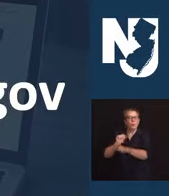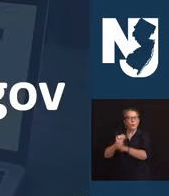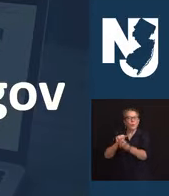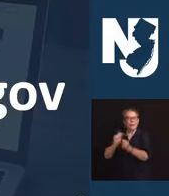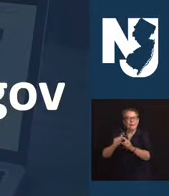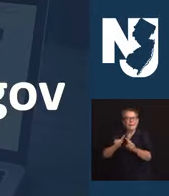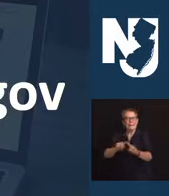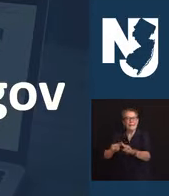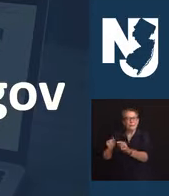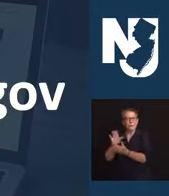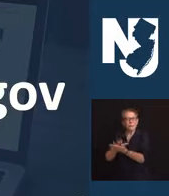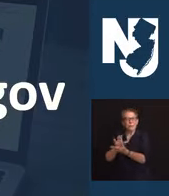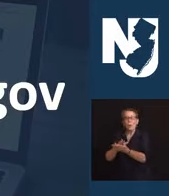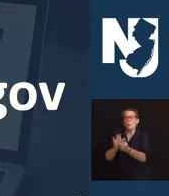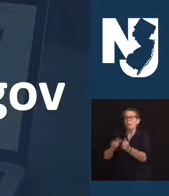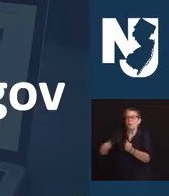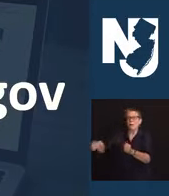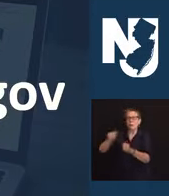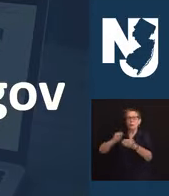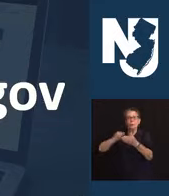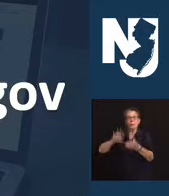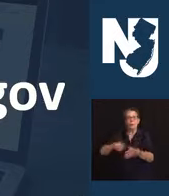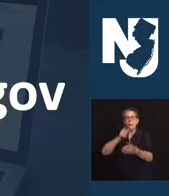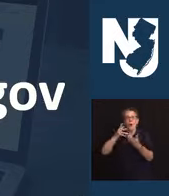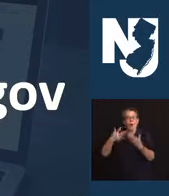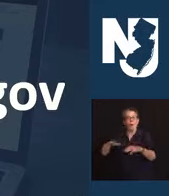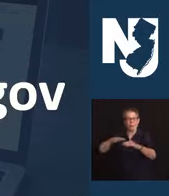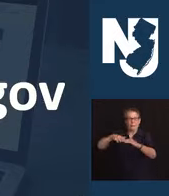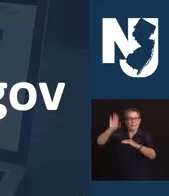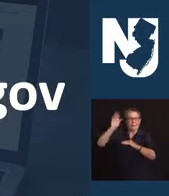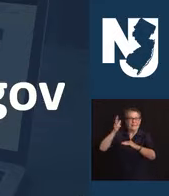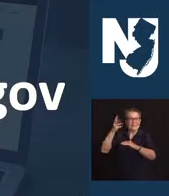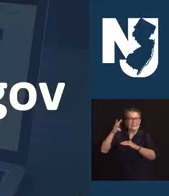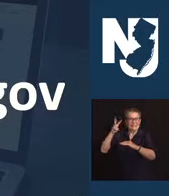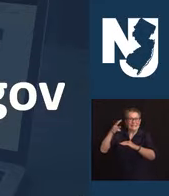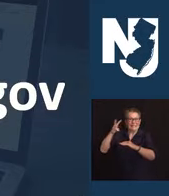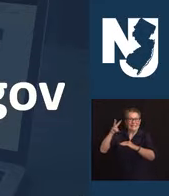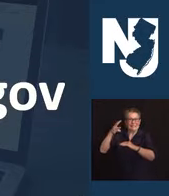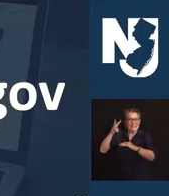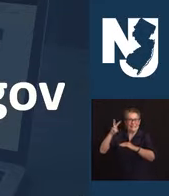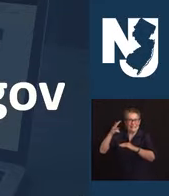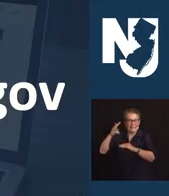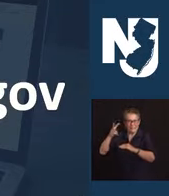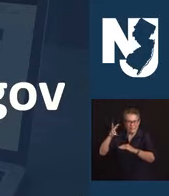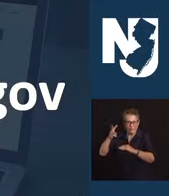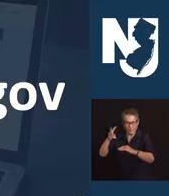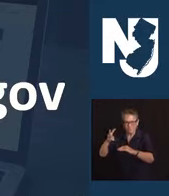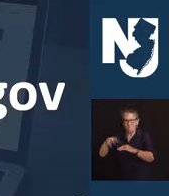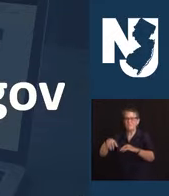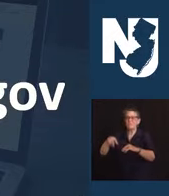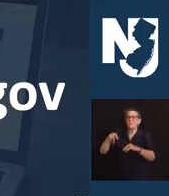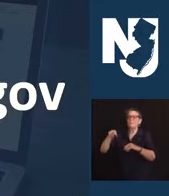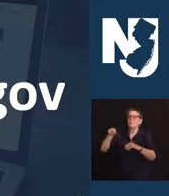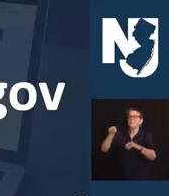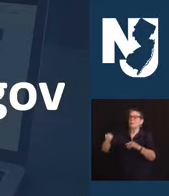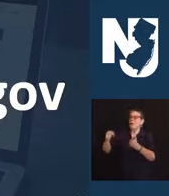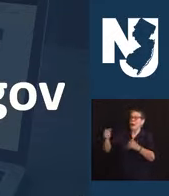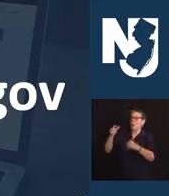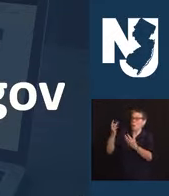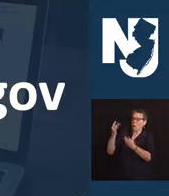and over, and they too will be ready to transition to vaccinating this younger cohort once the approvals come